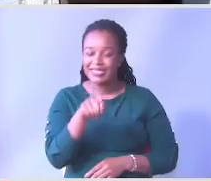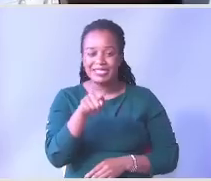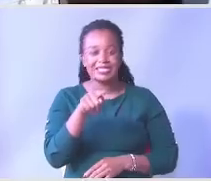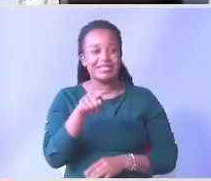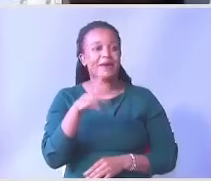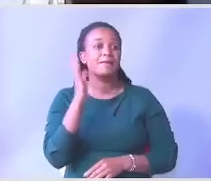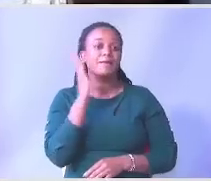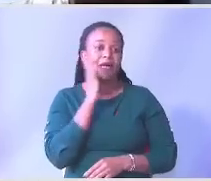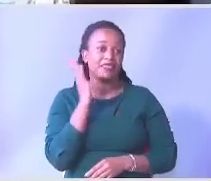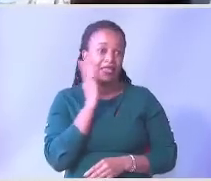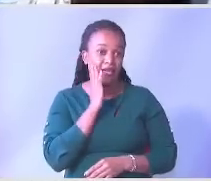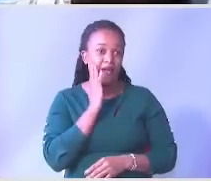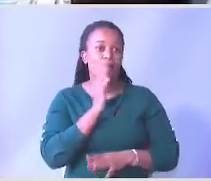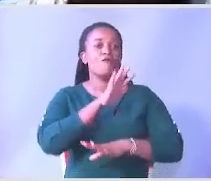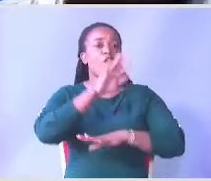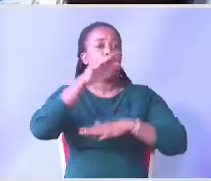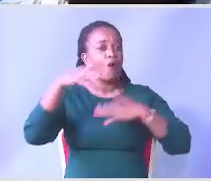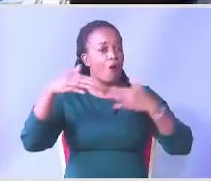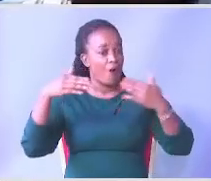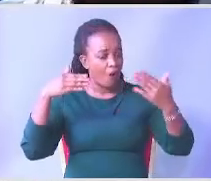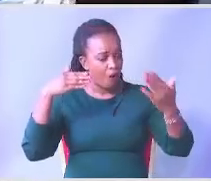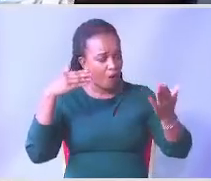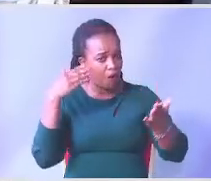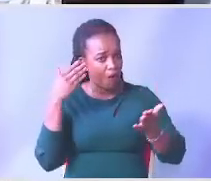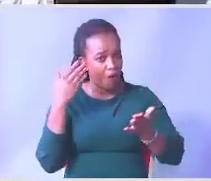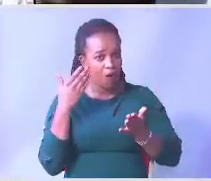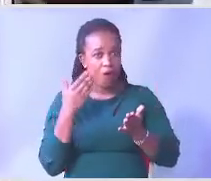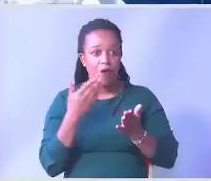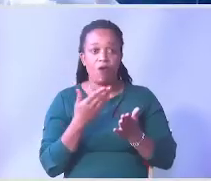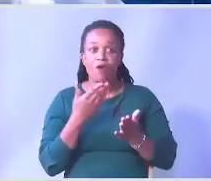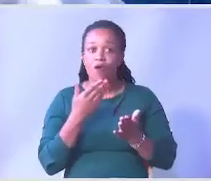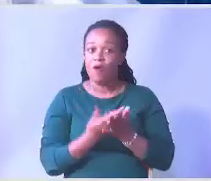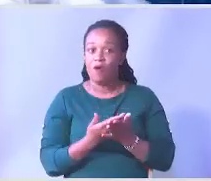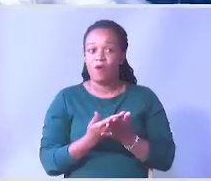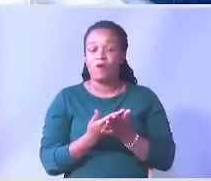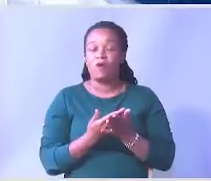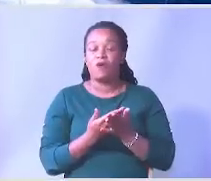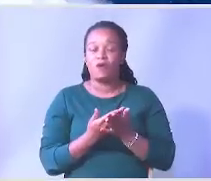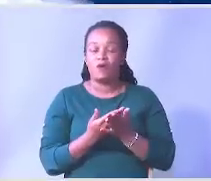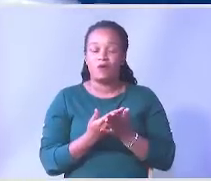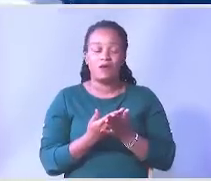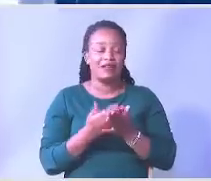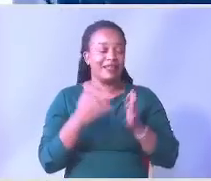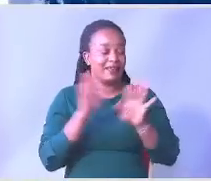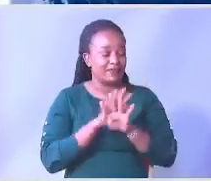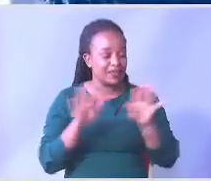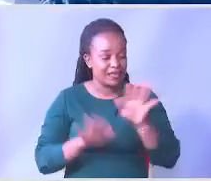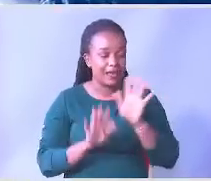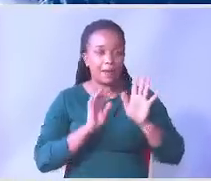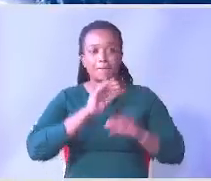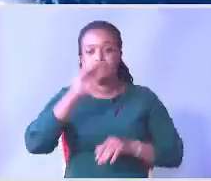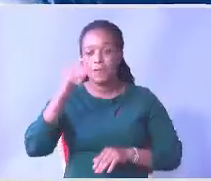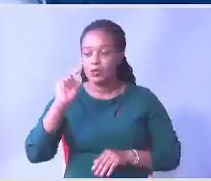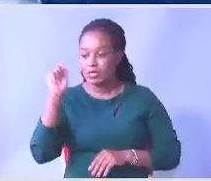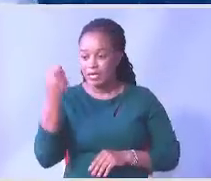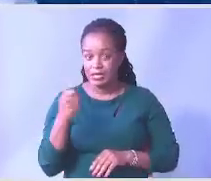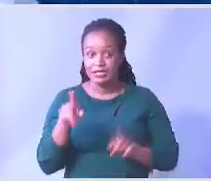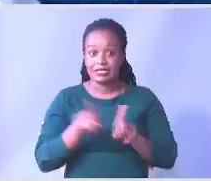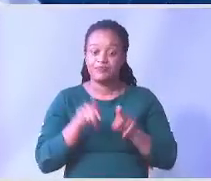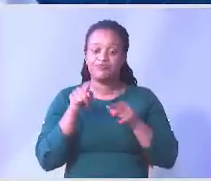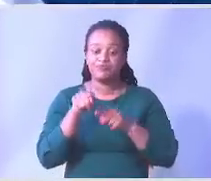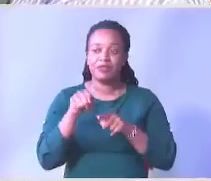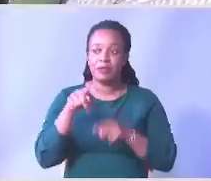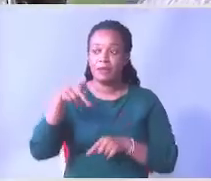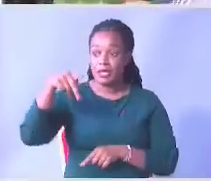the mother of all the tremors in Mount Kenya. The leaders have accused Interior Principal Secretary Karanja Kibicho